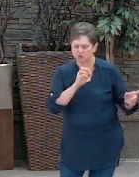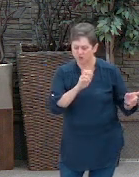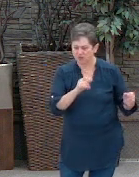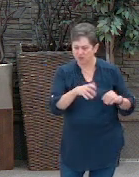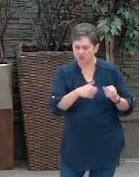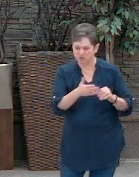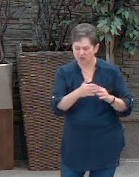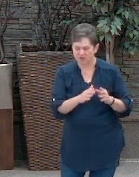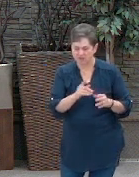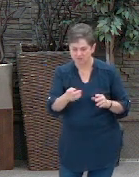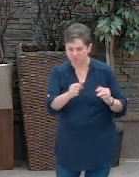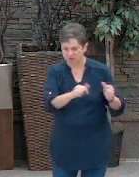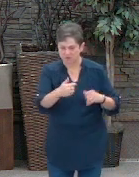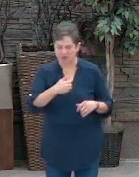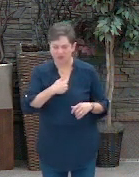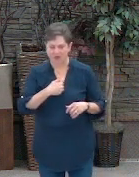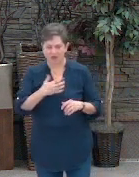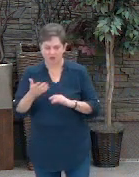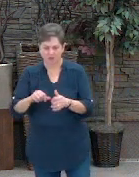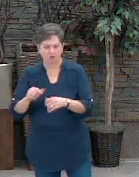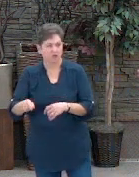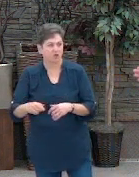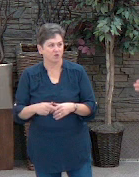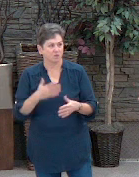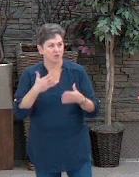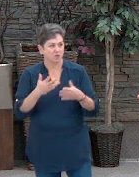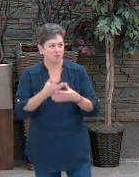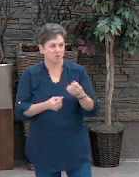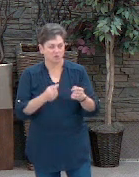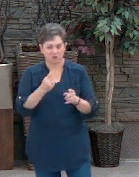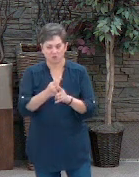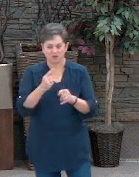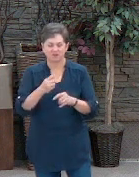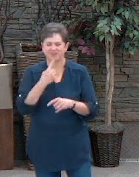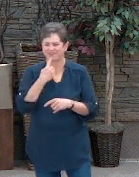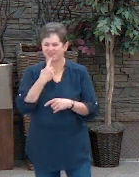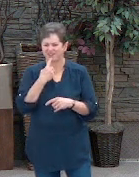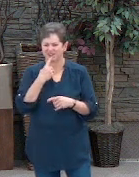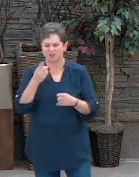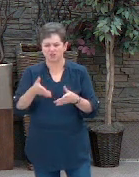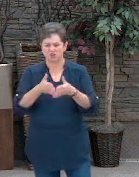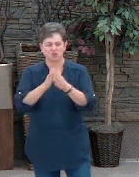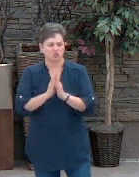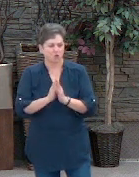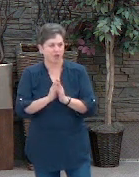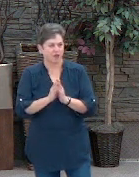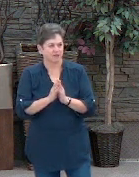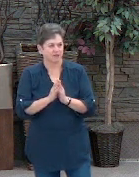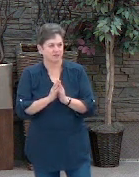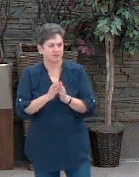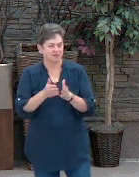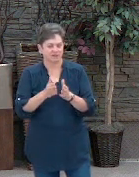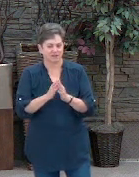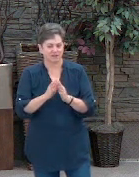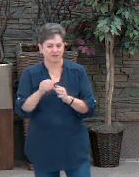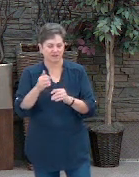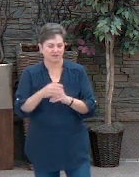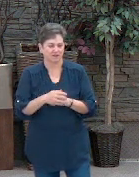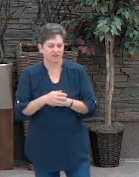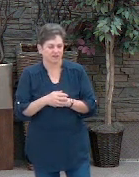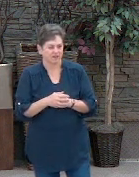your house. If you baptize me and I baptize you, maybe we'll be right. And she said, why don't you ask somebody? So, good